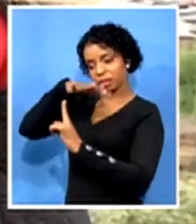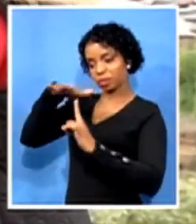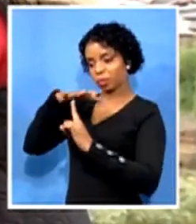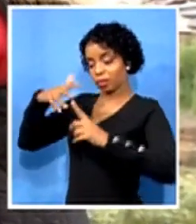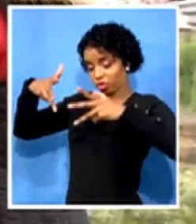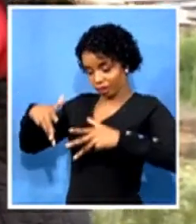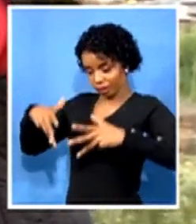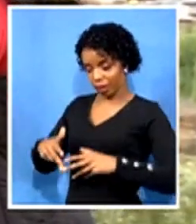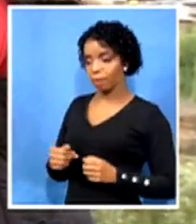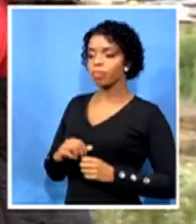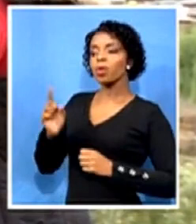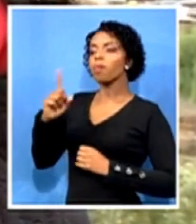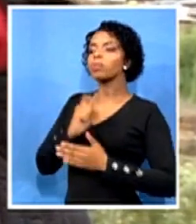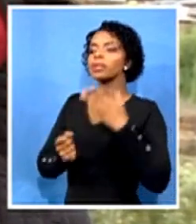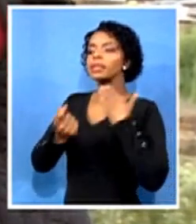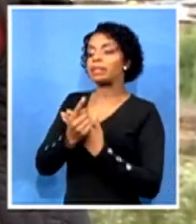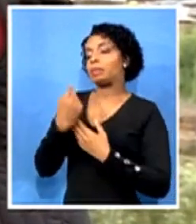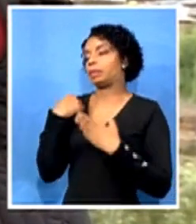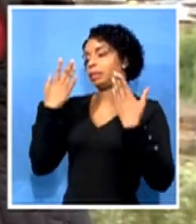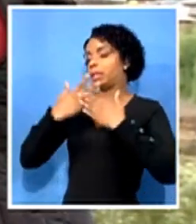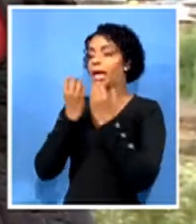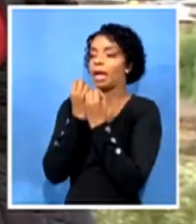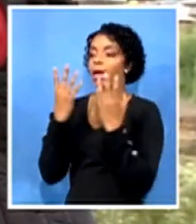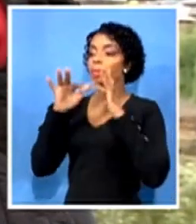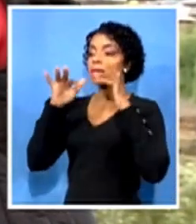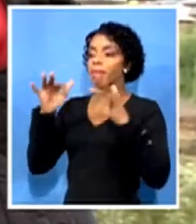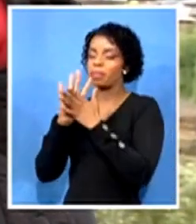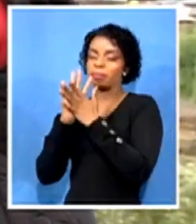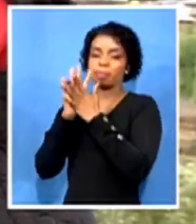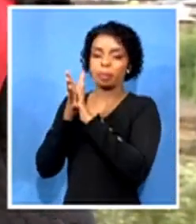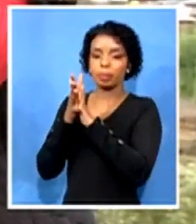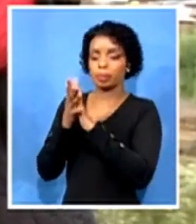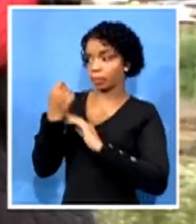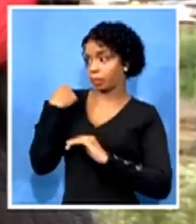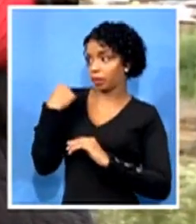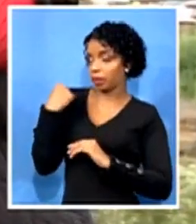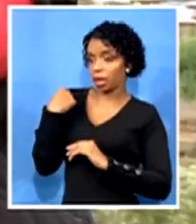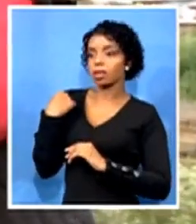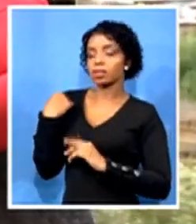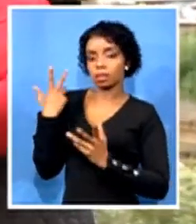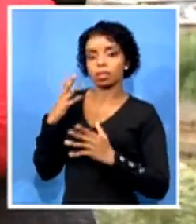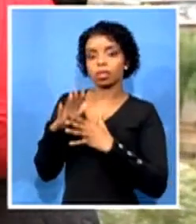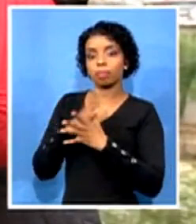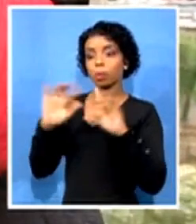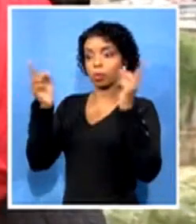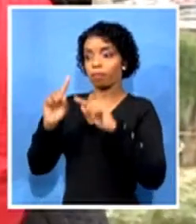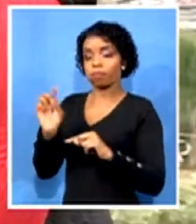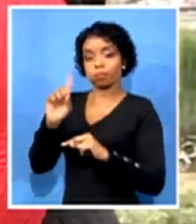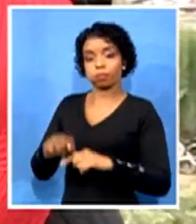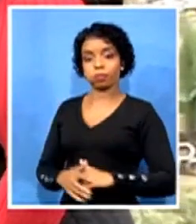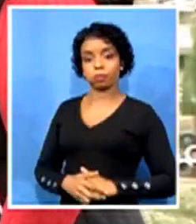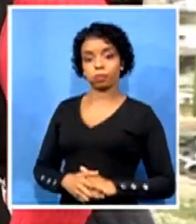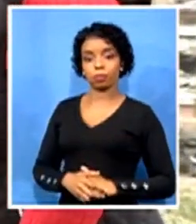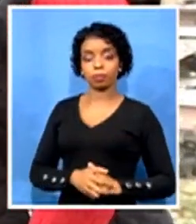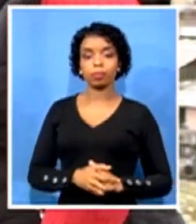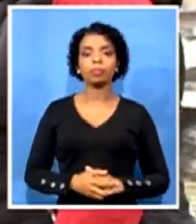many people were affected as a result of yesterday's thunderstorms? As we can see now, we have people